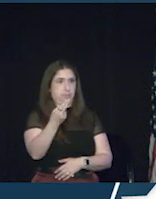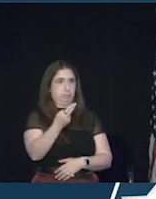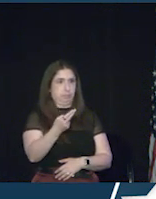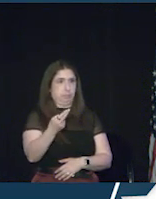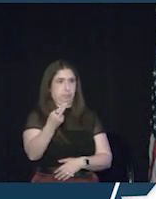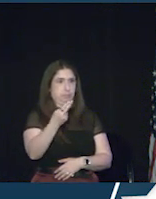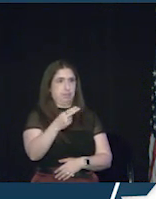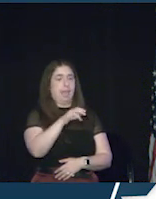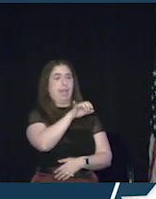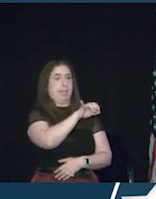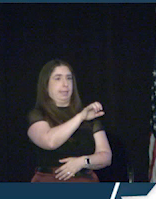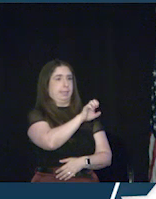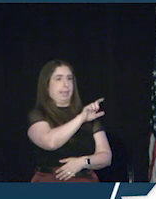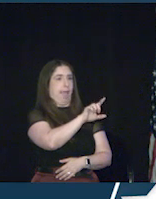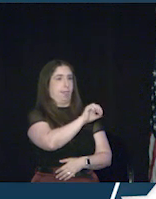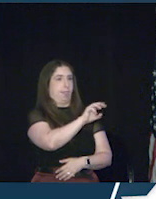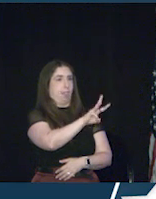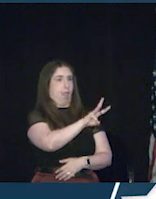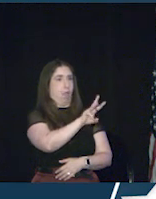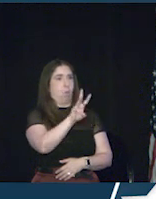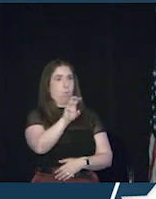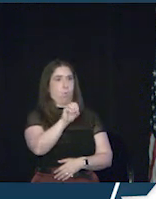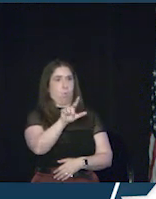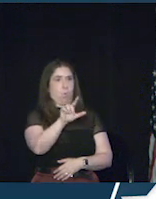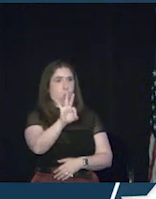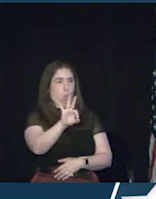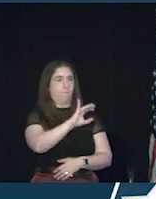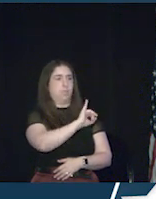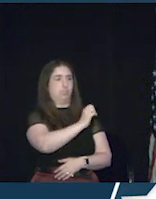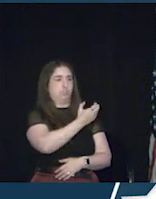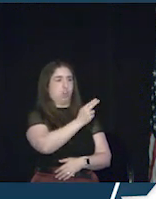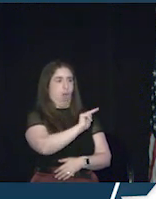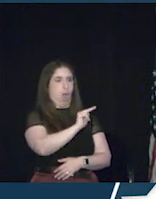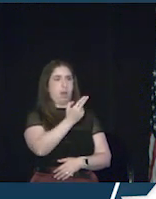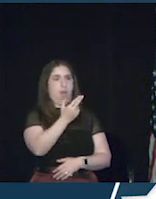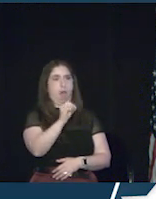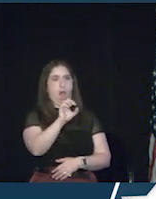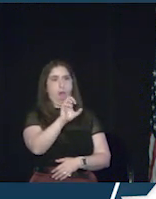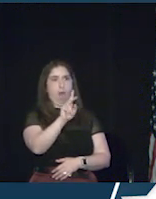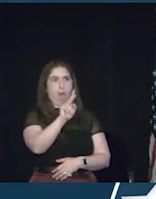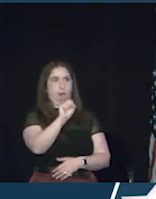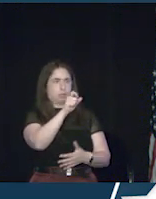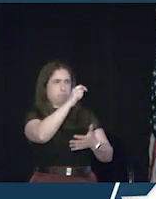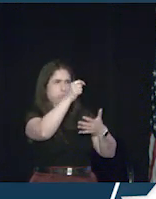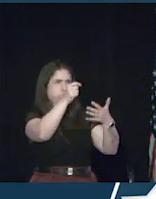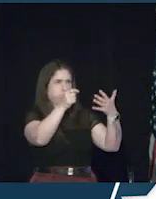Yellow Wolf, John Hawks, and all the great of the